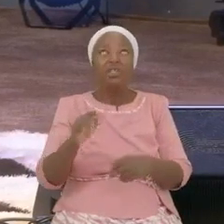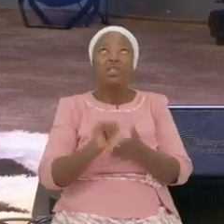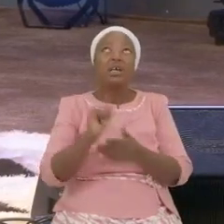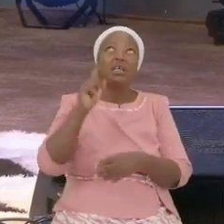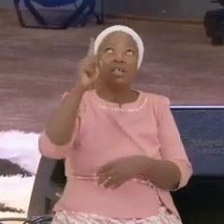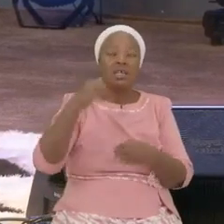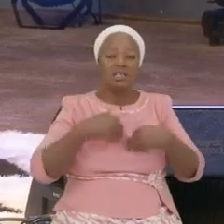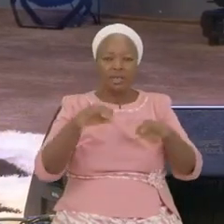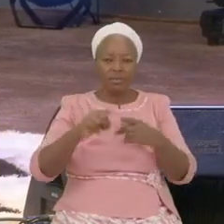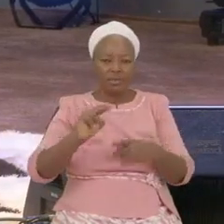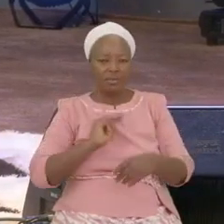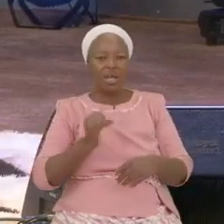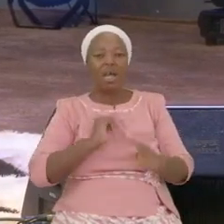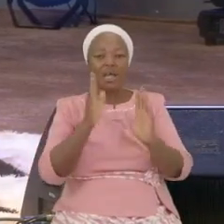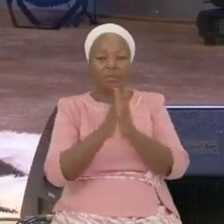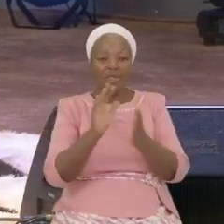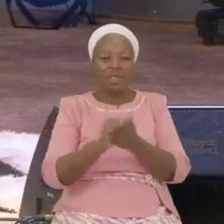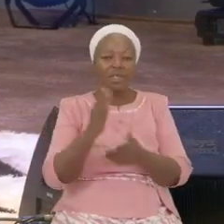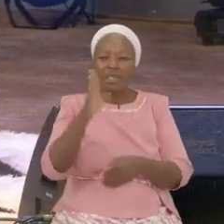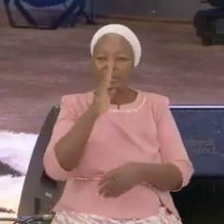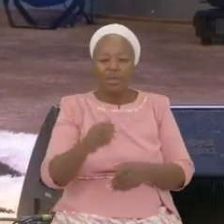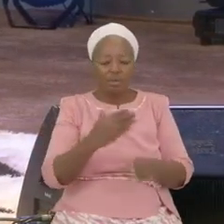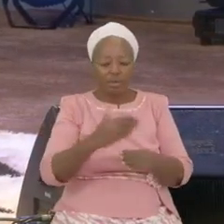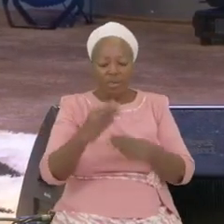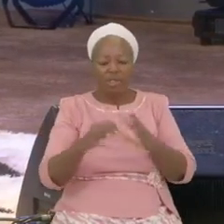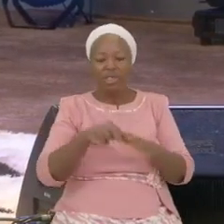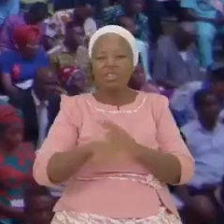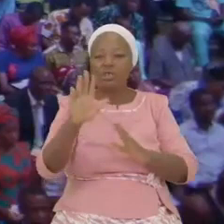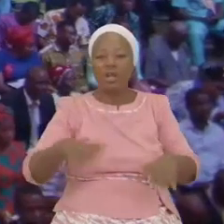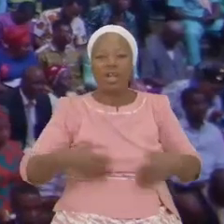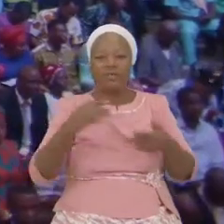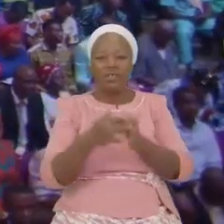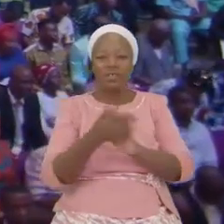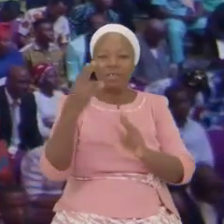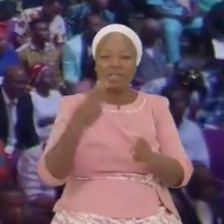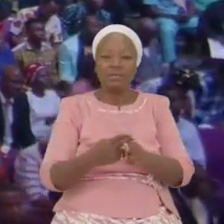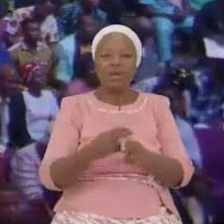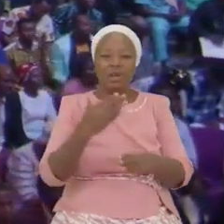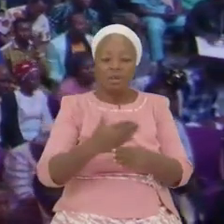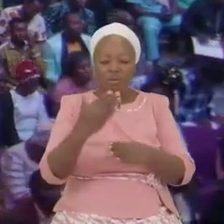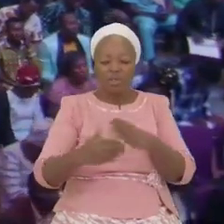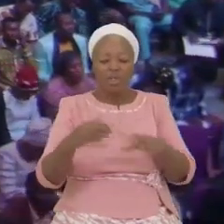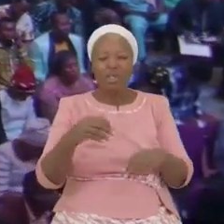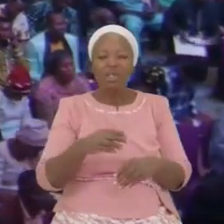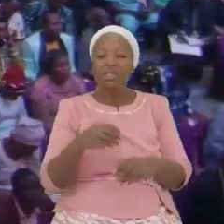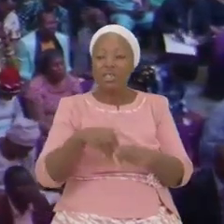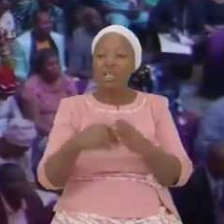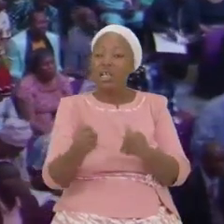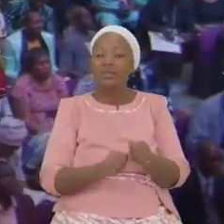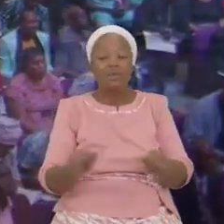given us, I pray there will be completeness in your life. Completeness in every way,